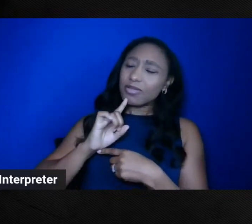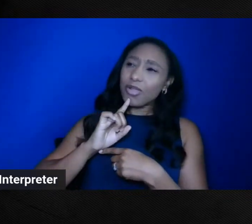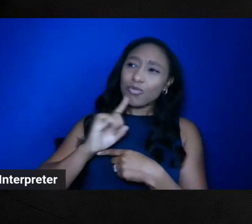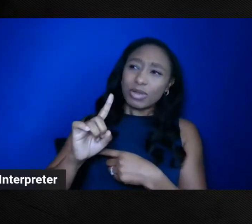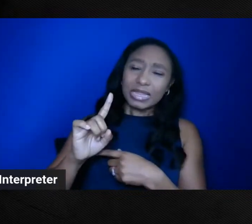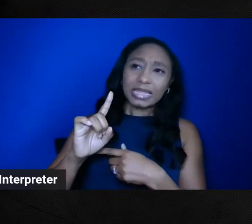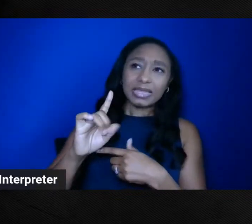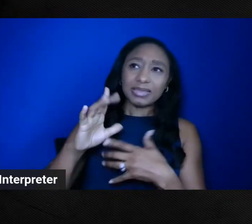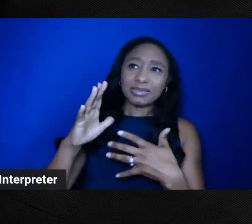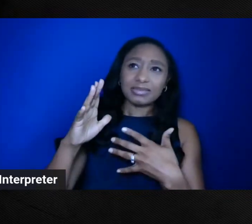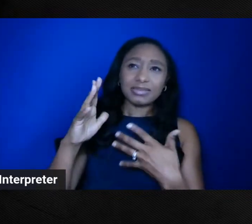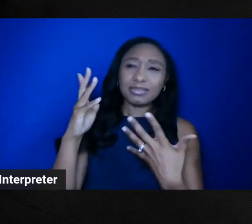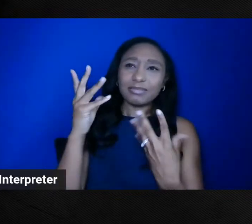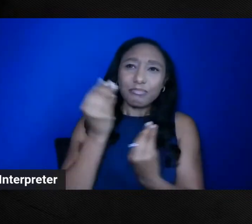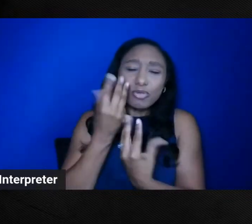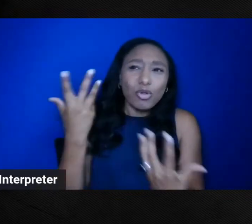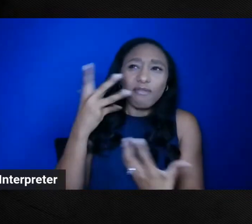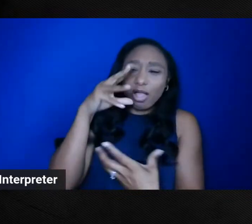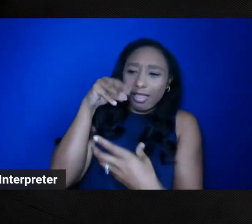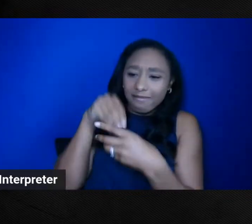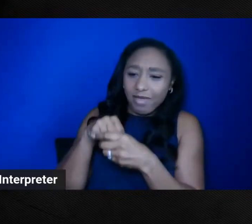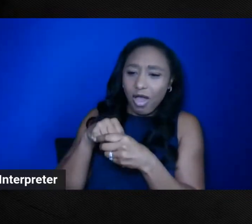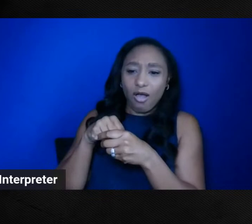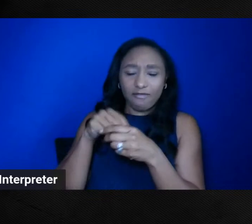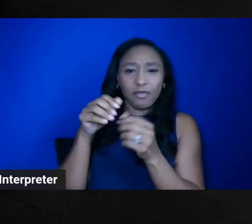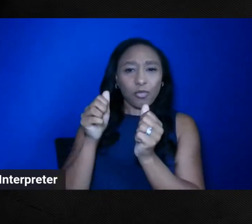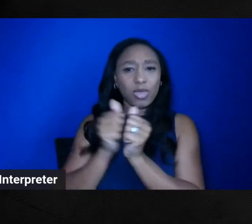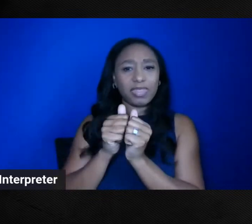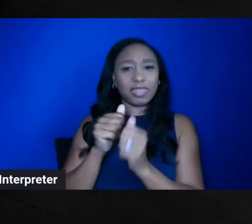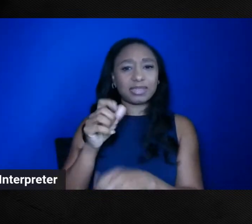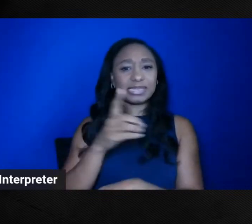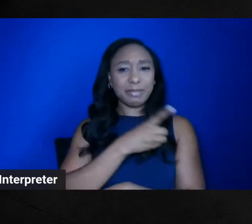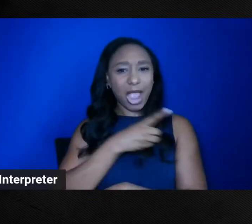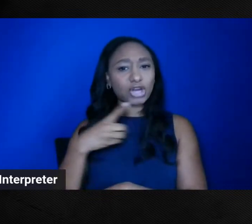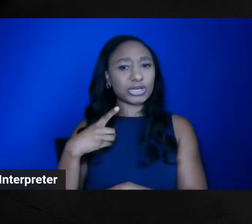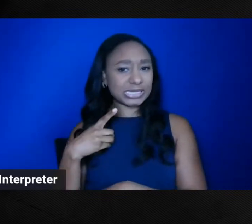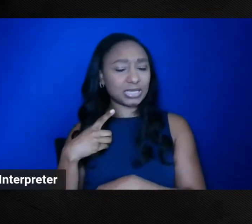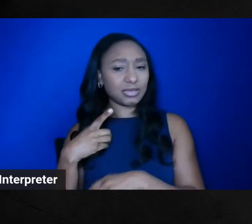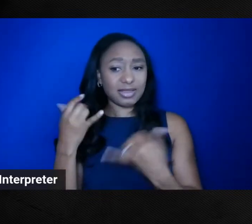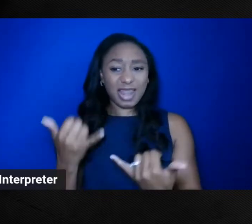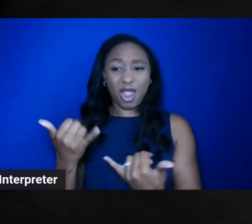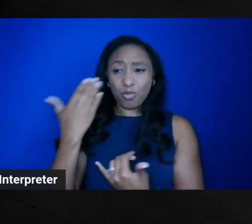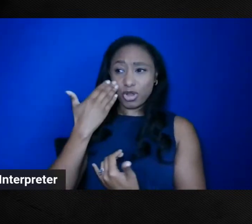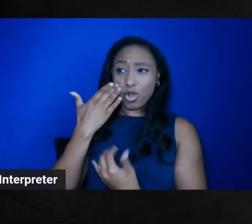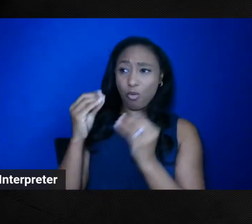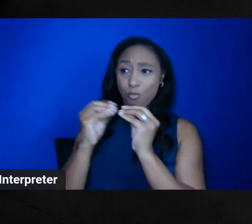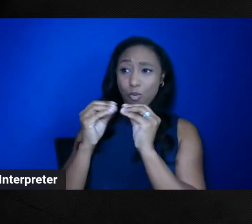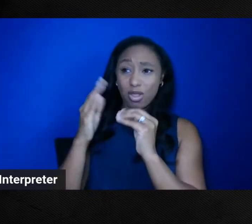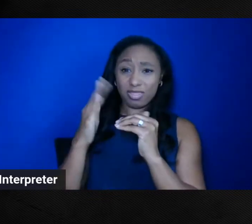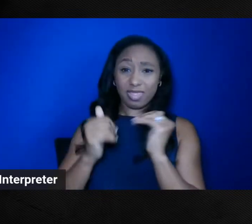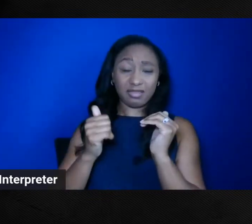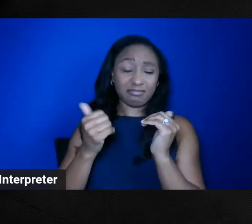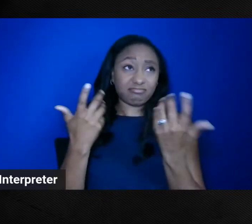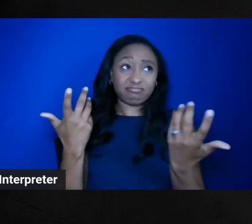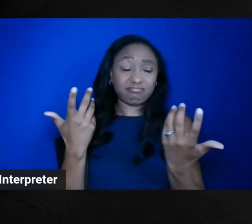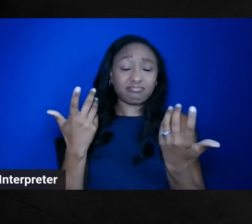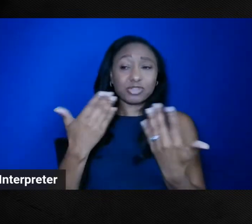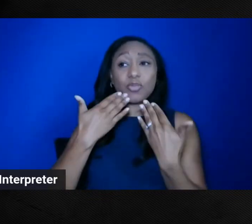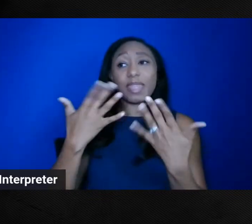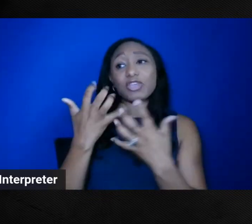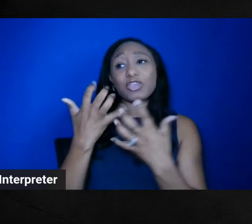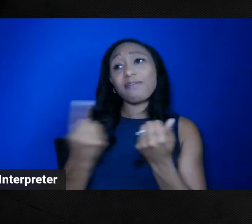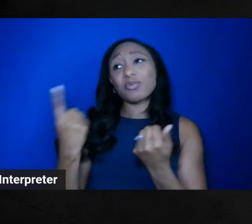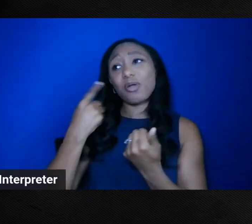of democracy. I think we know that now more than ever. So thank you very much to everyone at Enoch Pratt for making